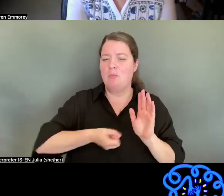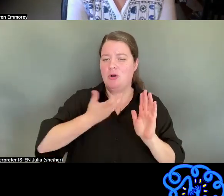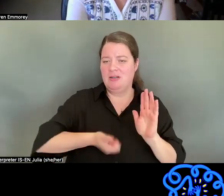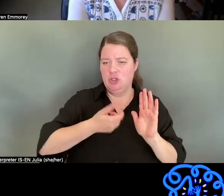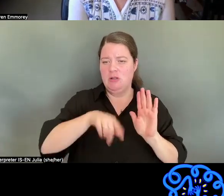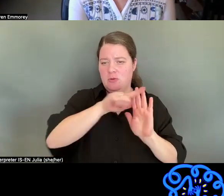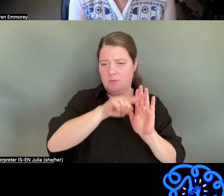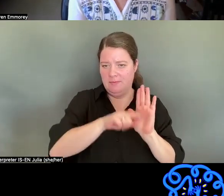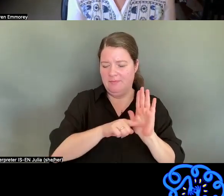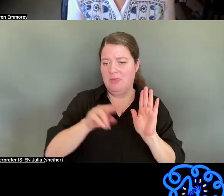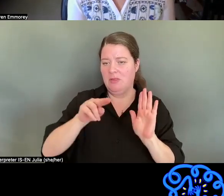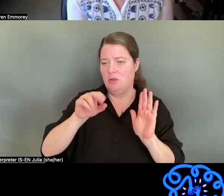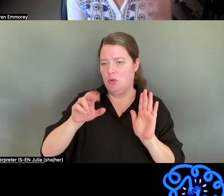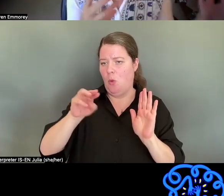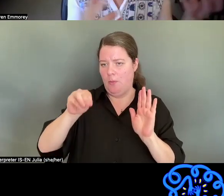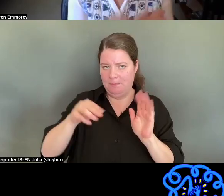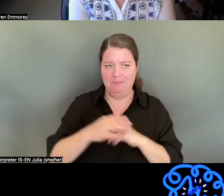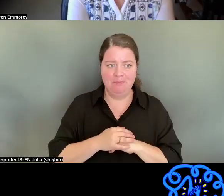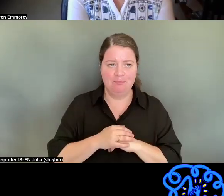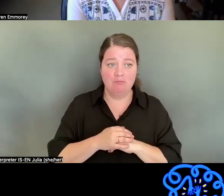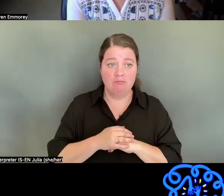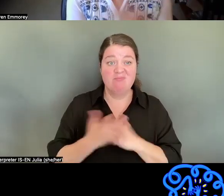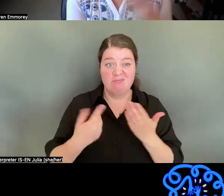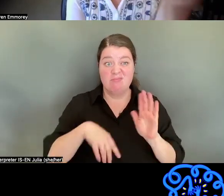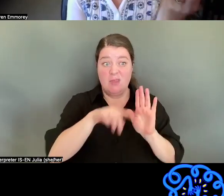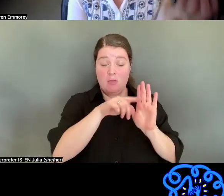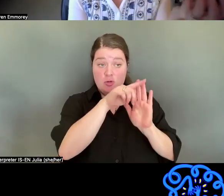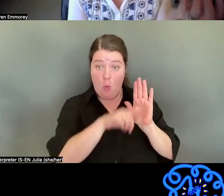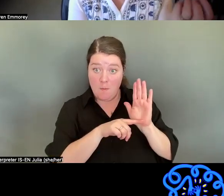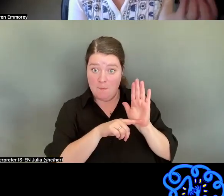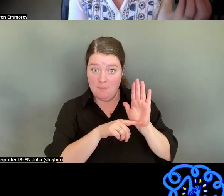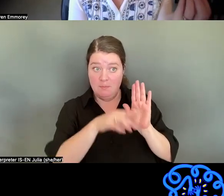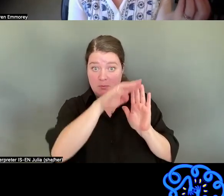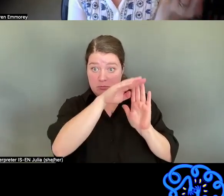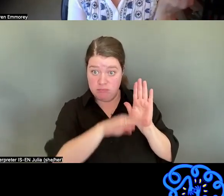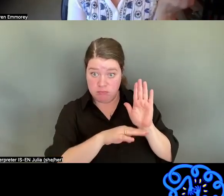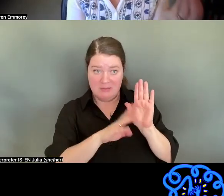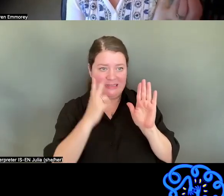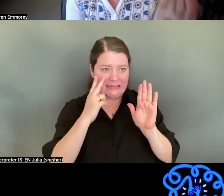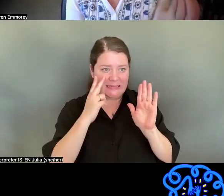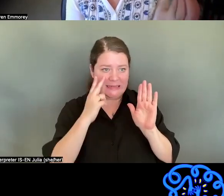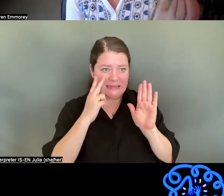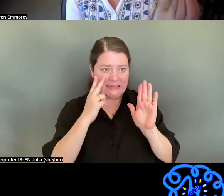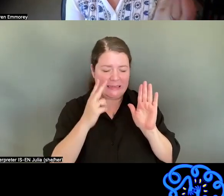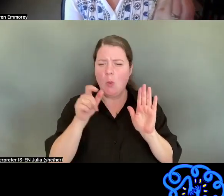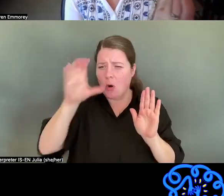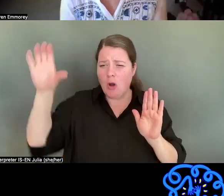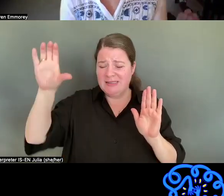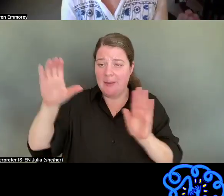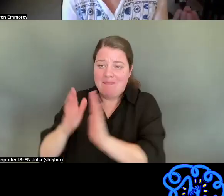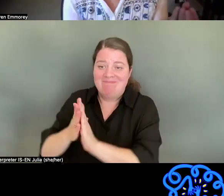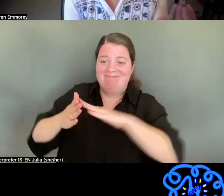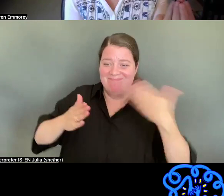So what we did was we selected from these norms words or concepts that had a single ASL